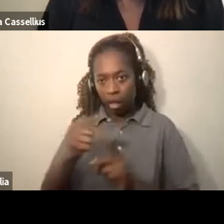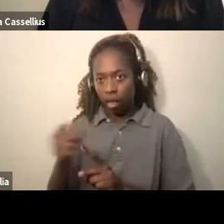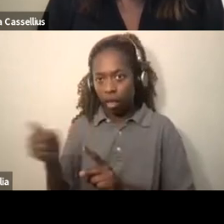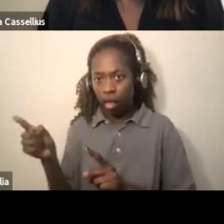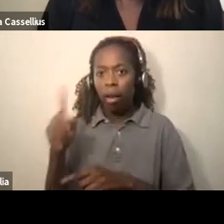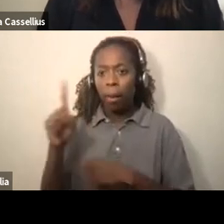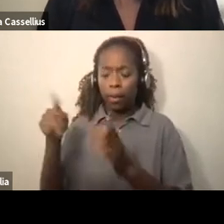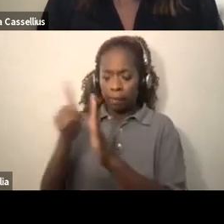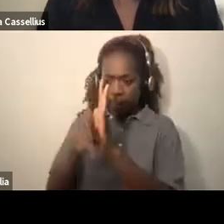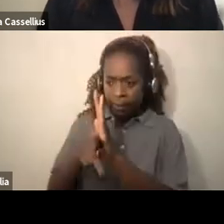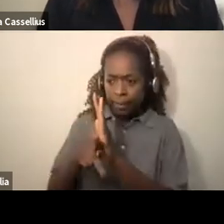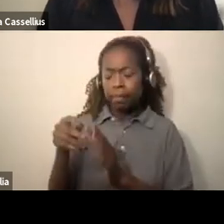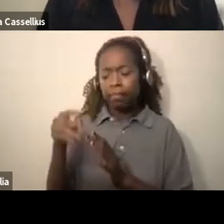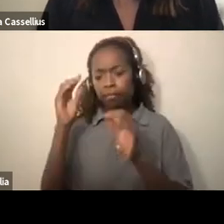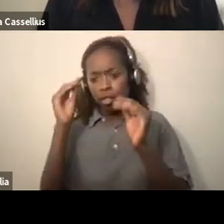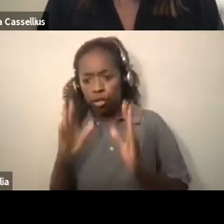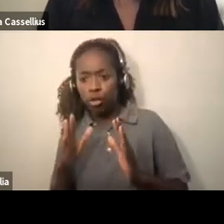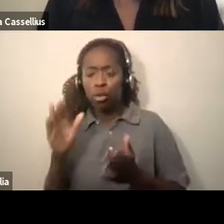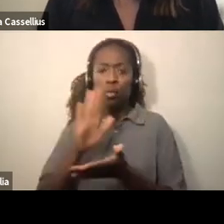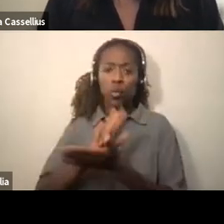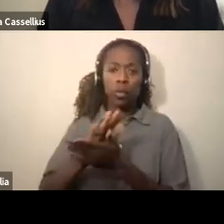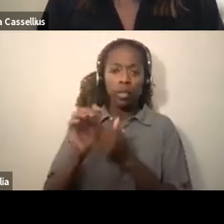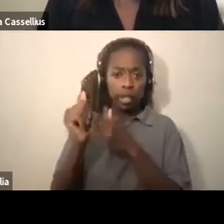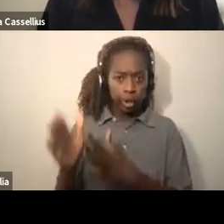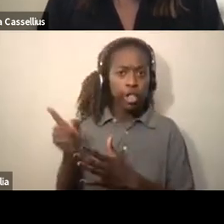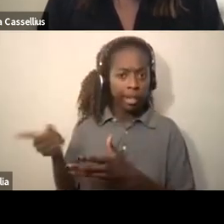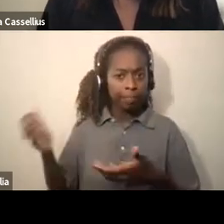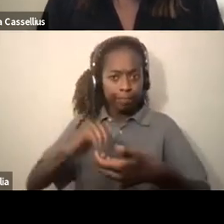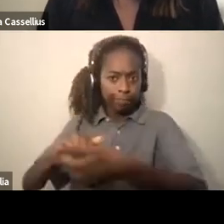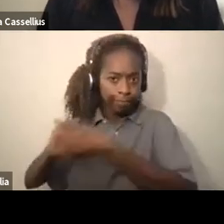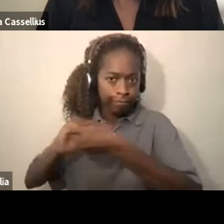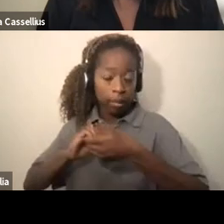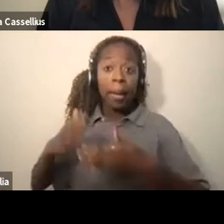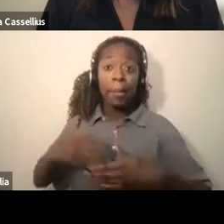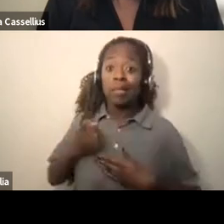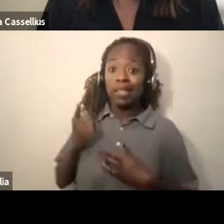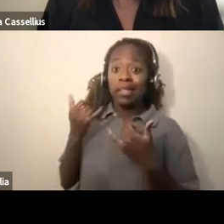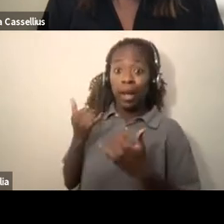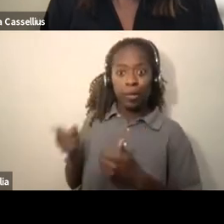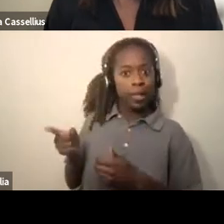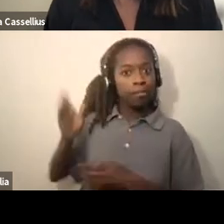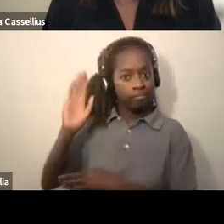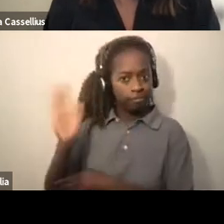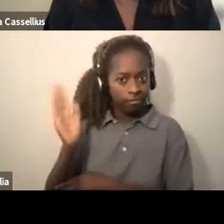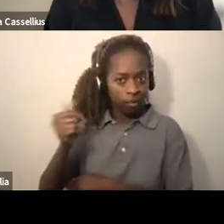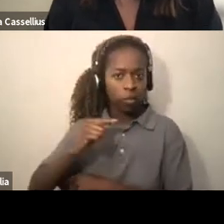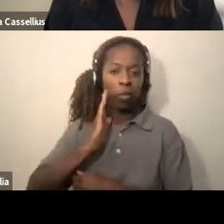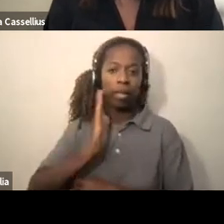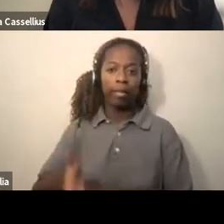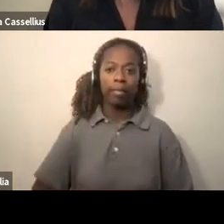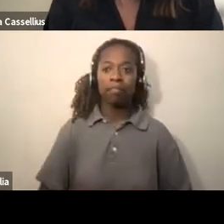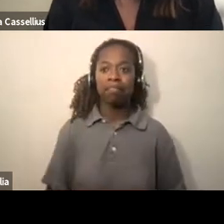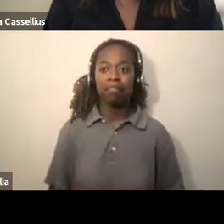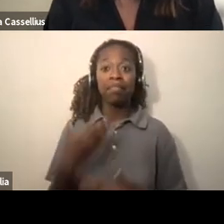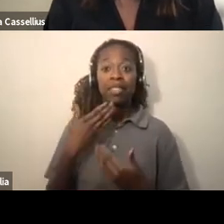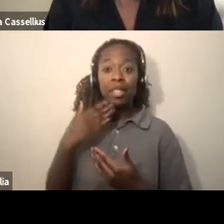our school leaders um and so um i'm happy that she's able to present this today thank you